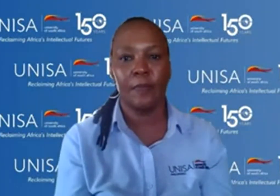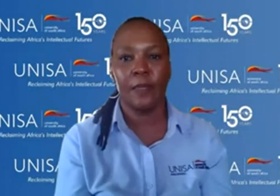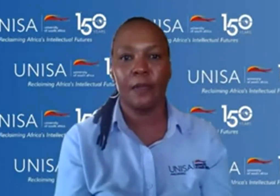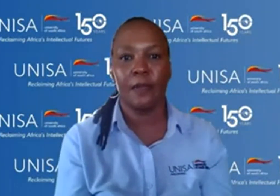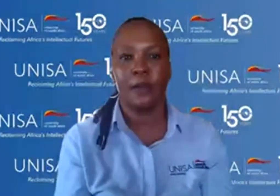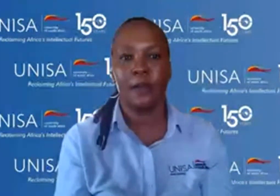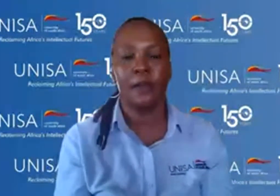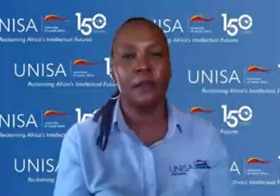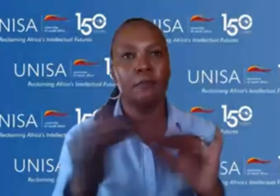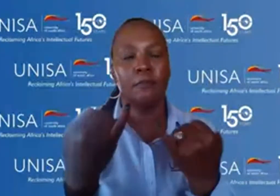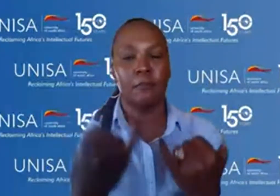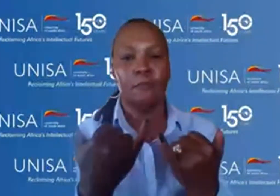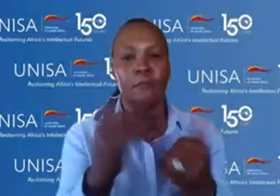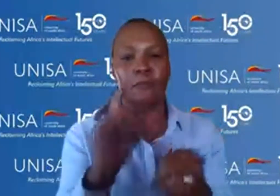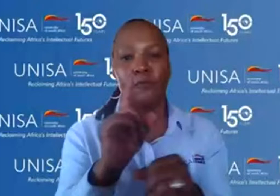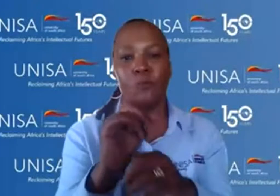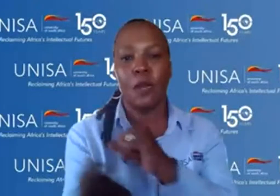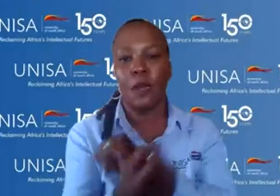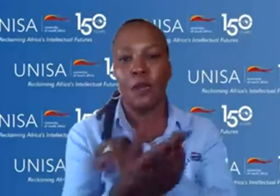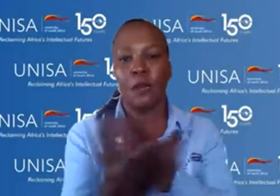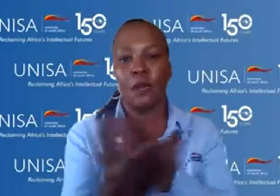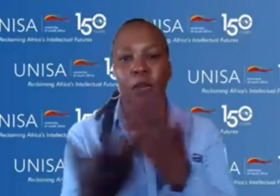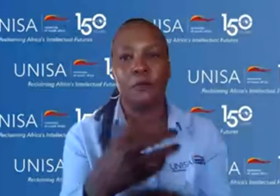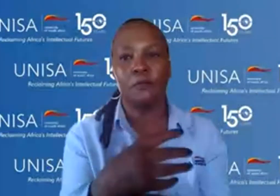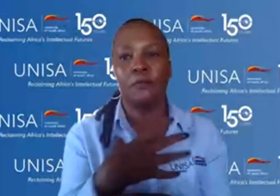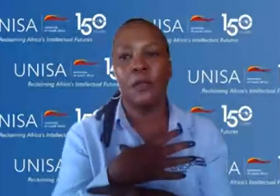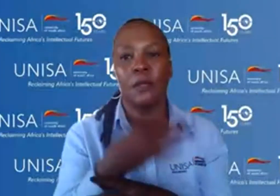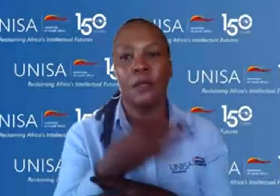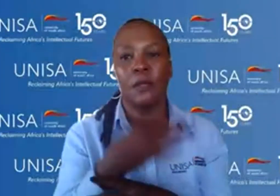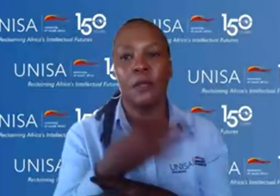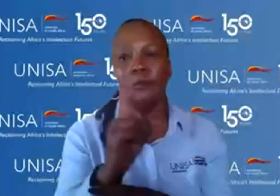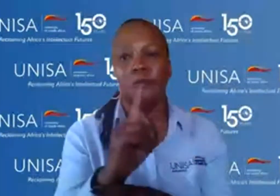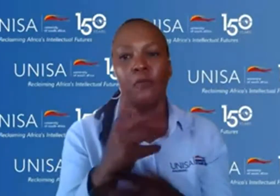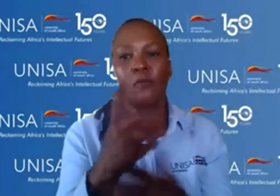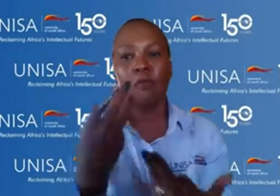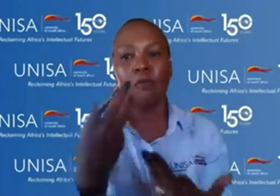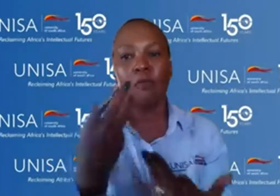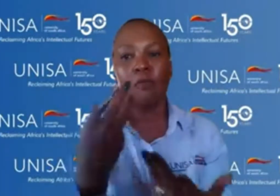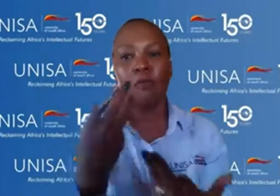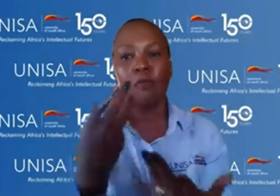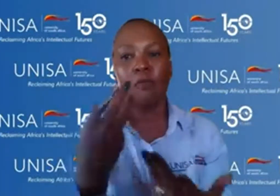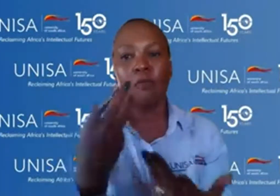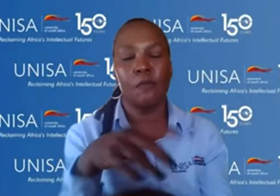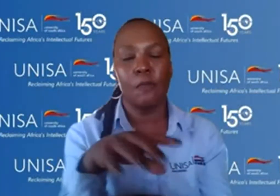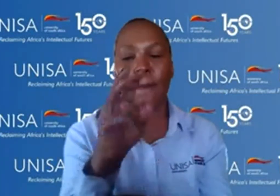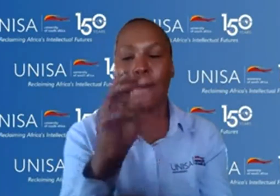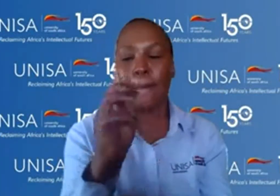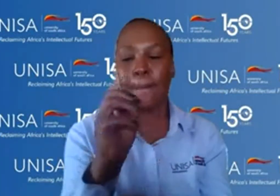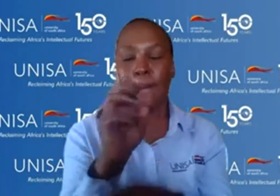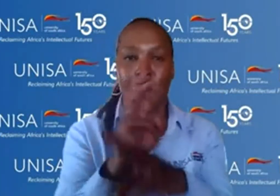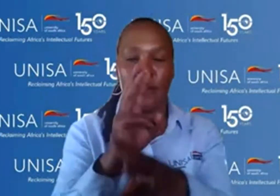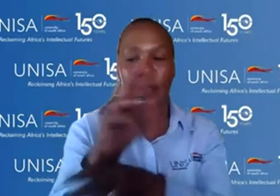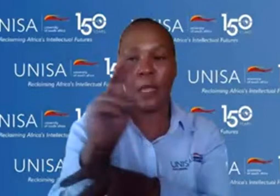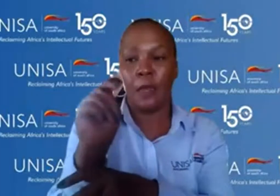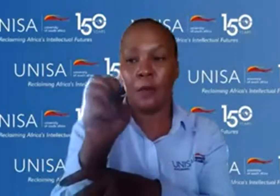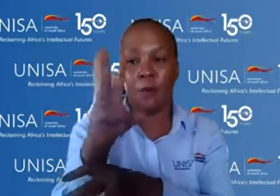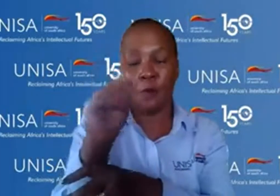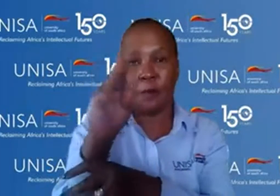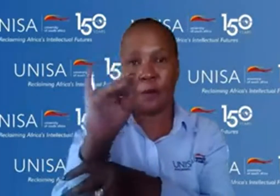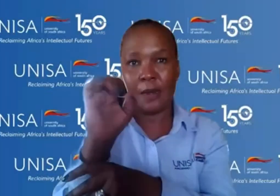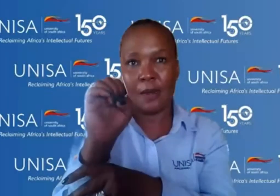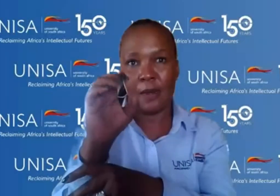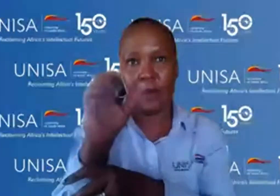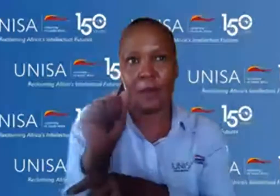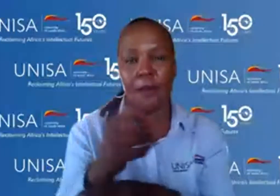Now we would like to hand over to Ms. Nwabisa Veli to give us a presentation